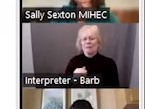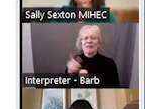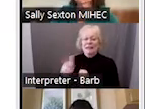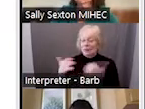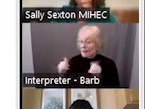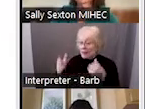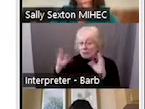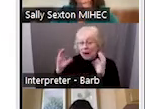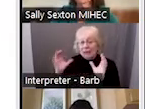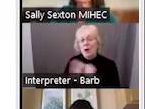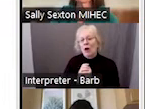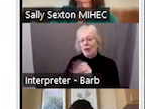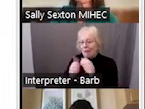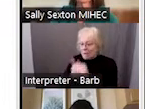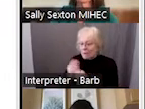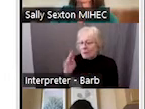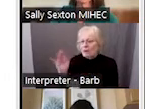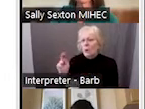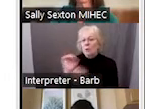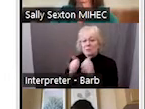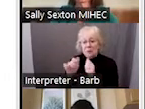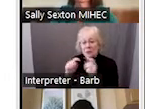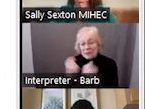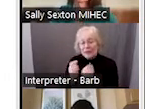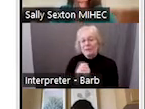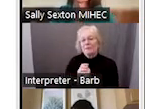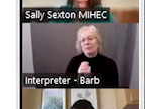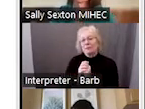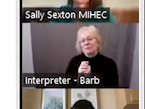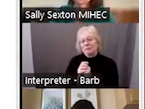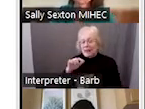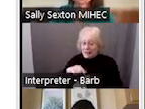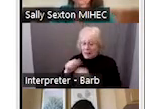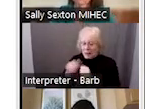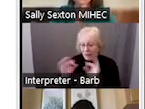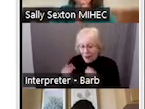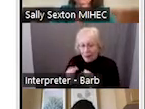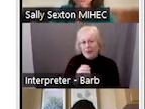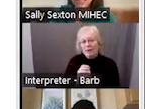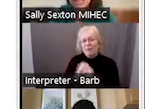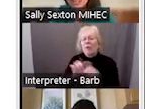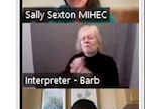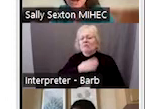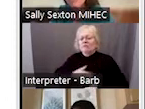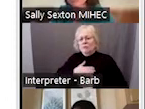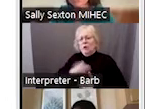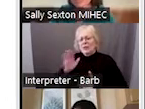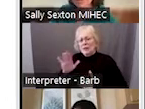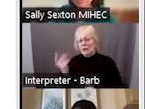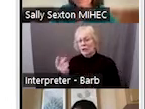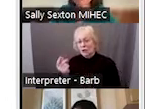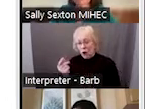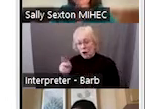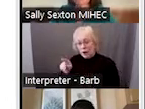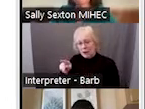Minnesota sports teams, and spending time with his friends and family. He also enjoys his dog, Percy. John, can you unmute